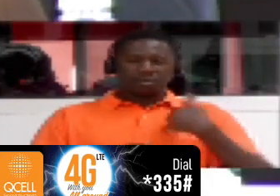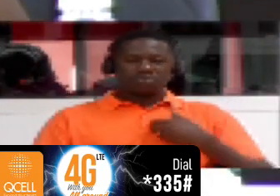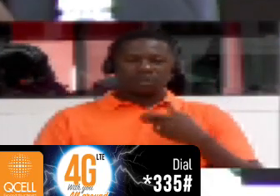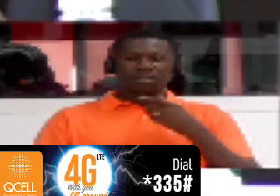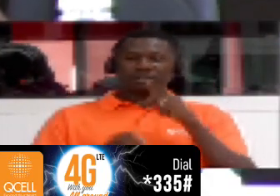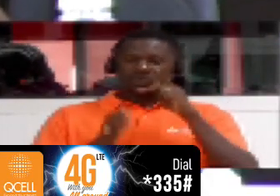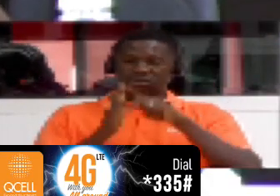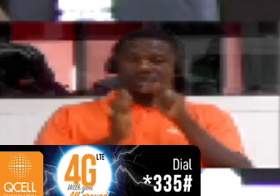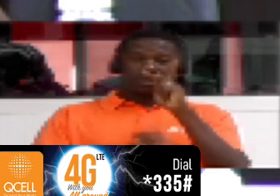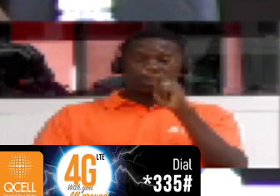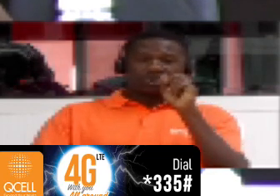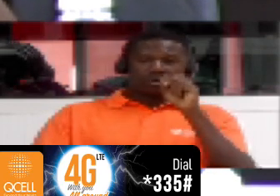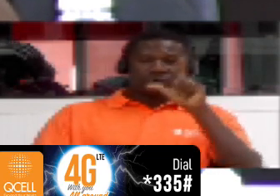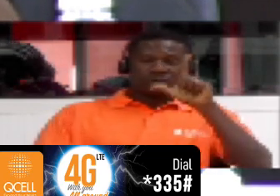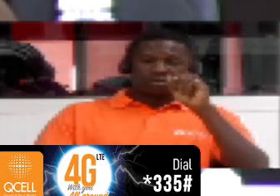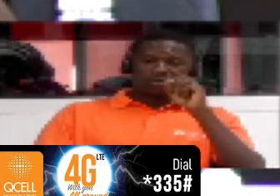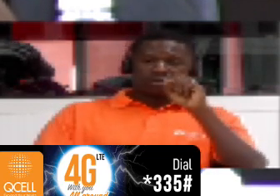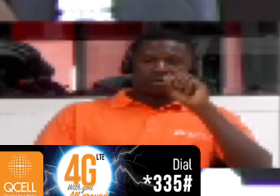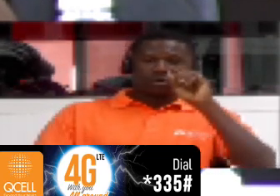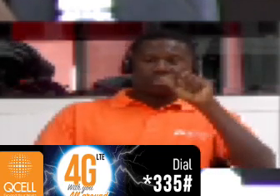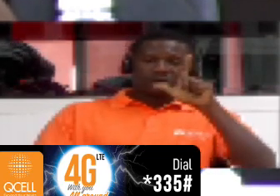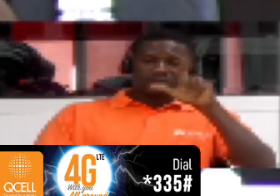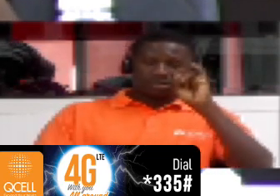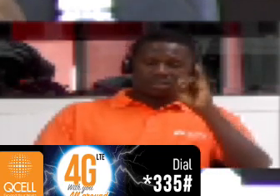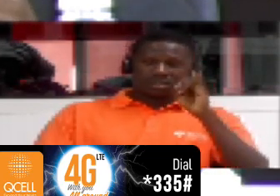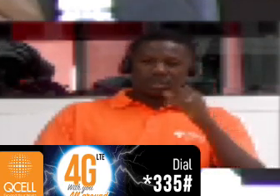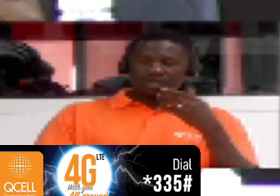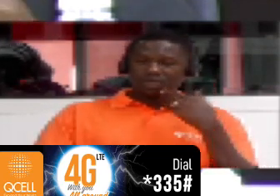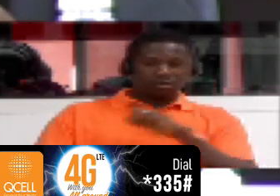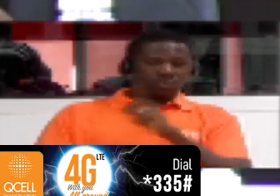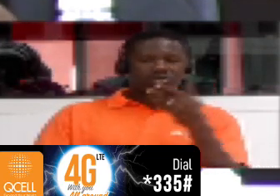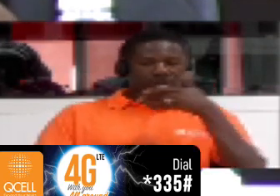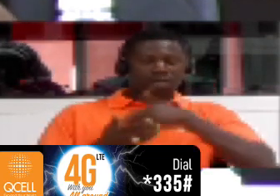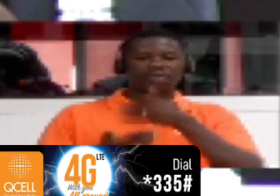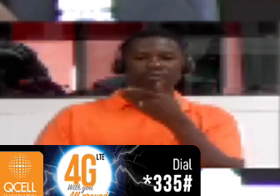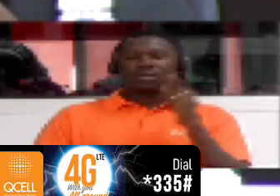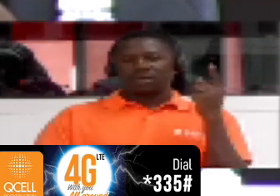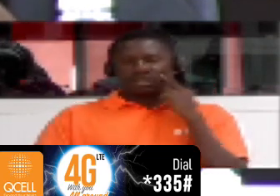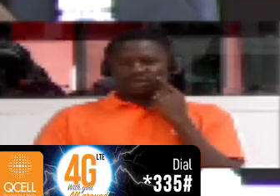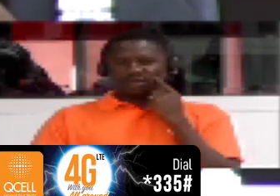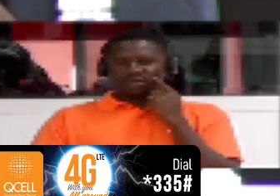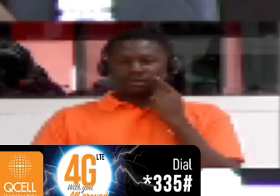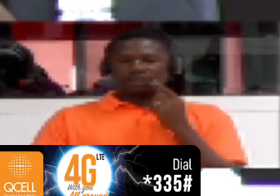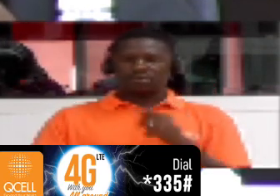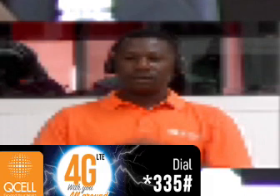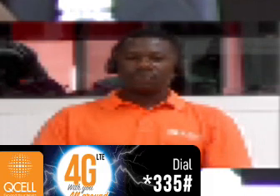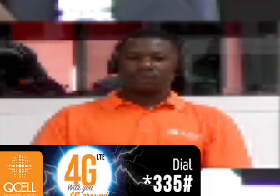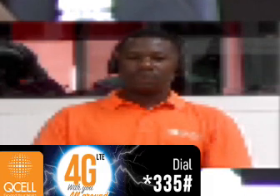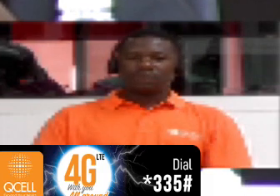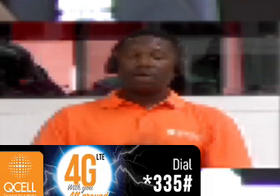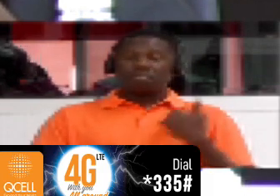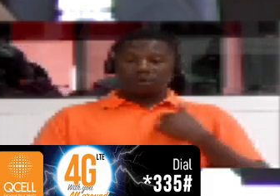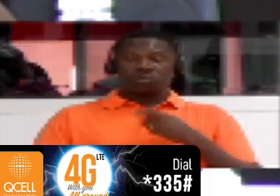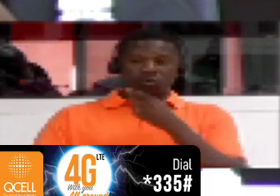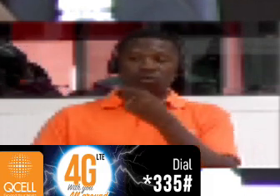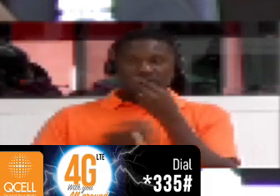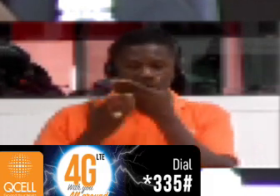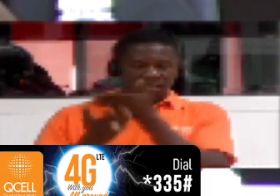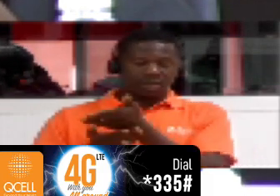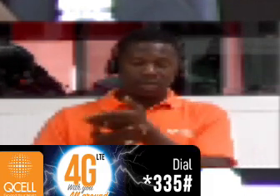present. You have mentioned those who were present. Menu bije yewlu